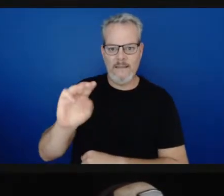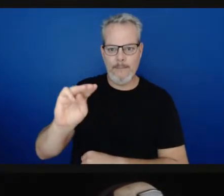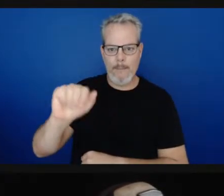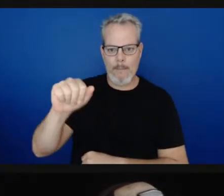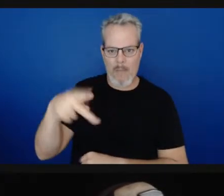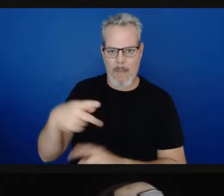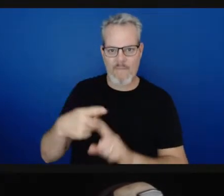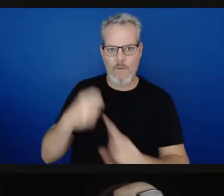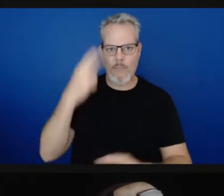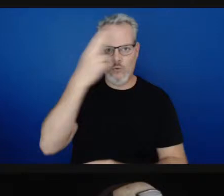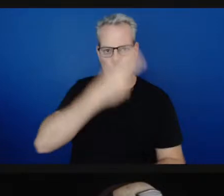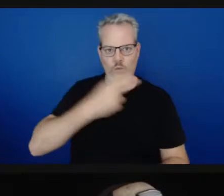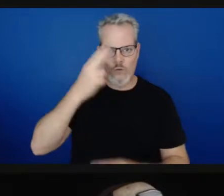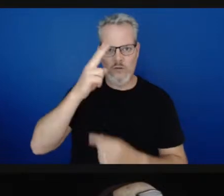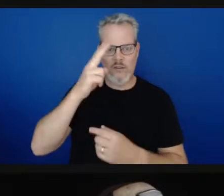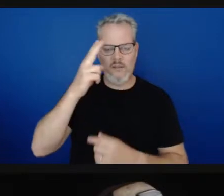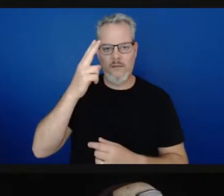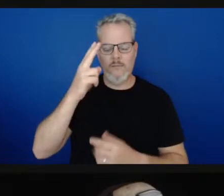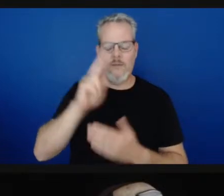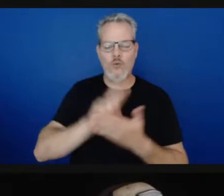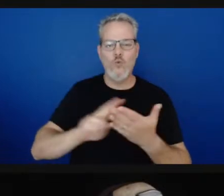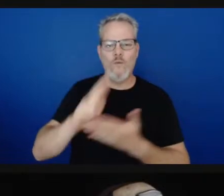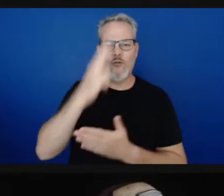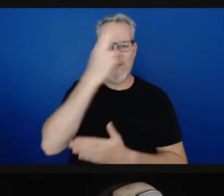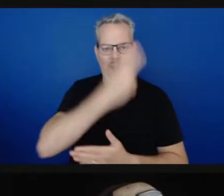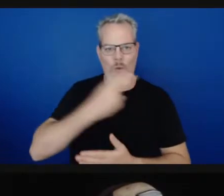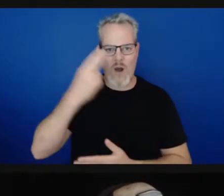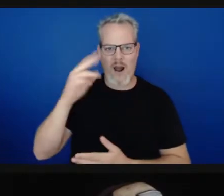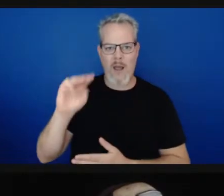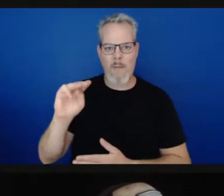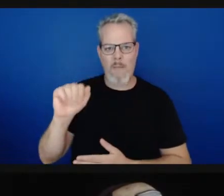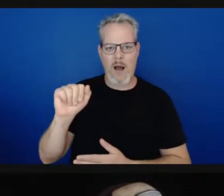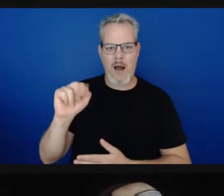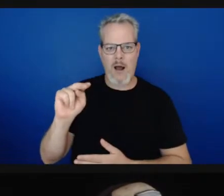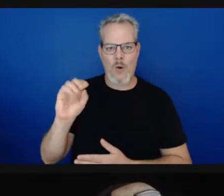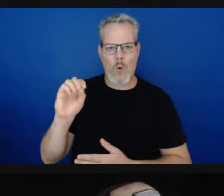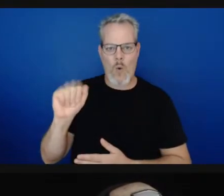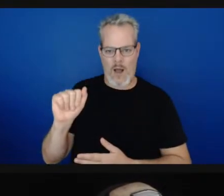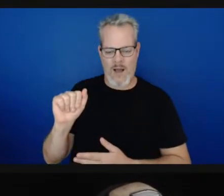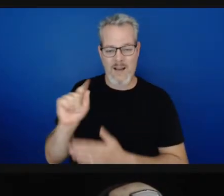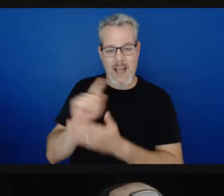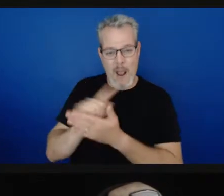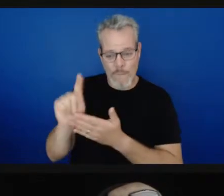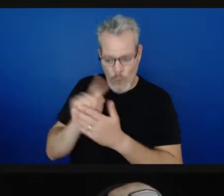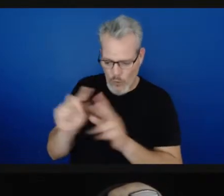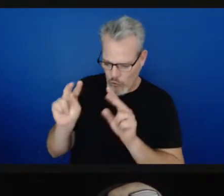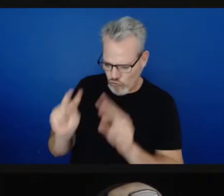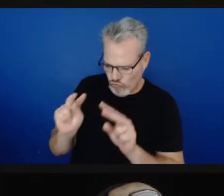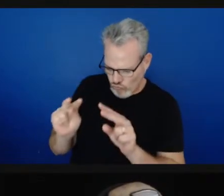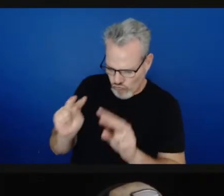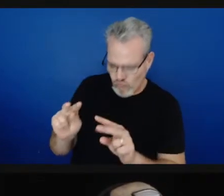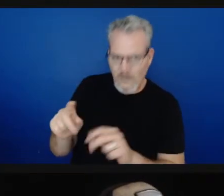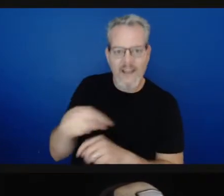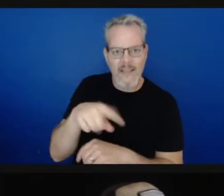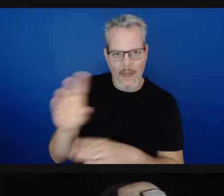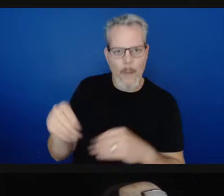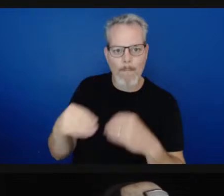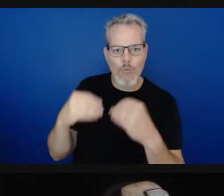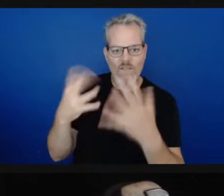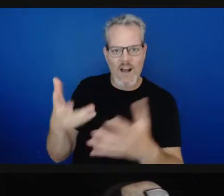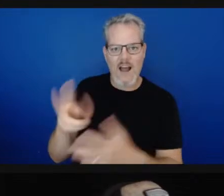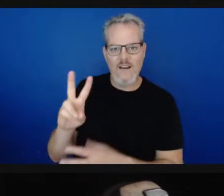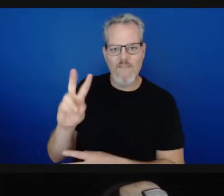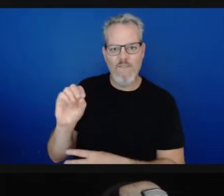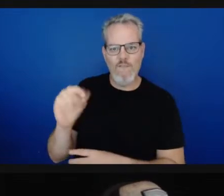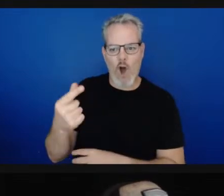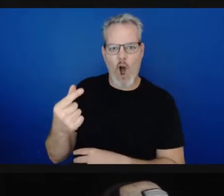University of Hawaii, Manoa, as we look at every week. And they provide this VOG